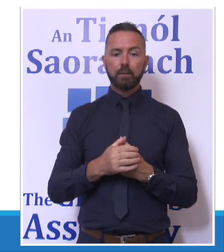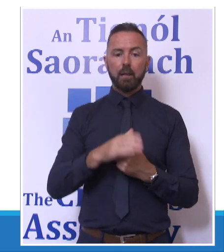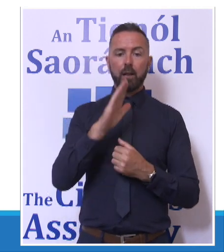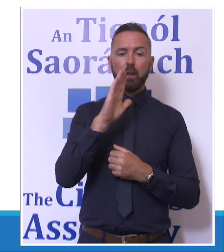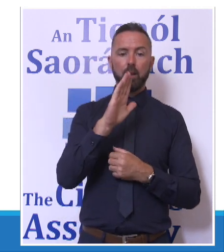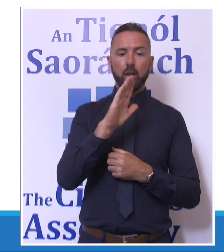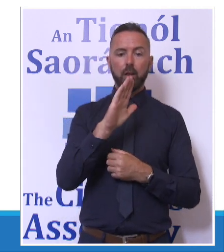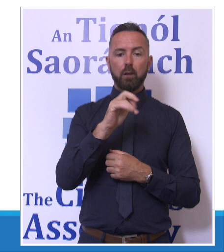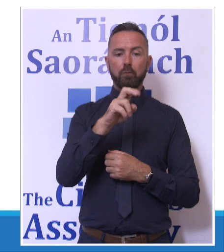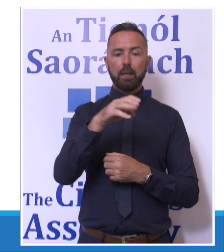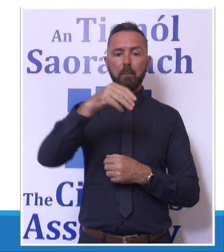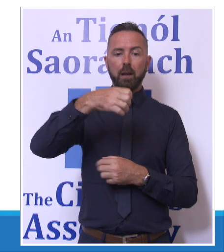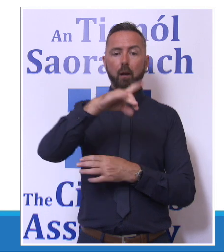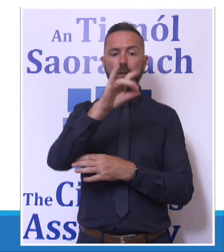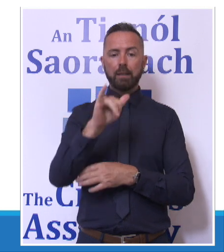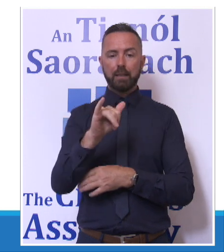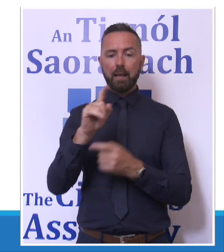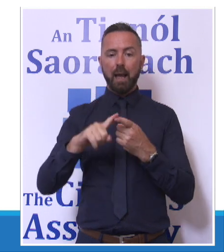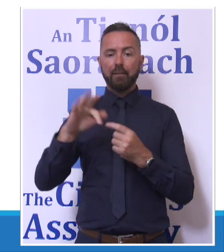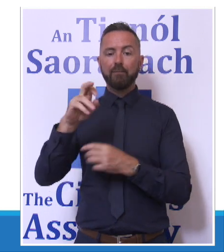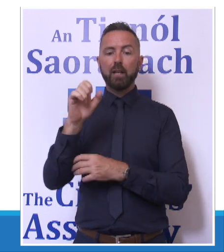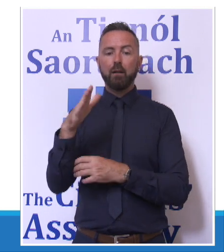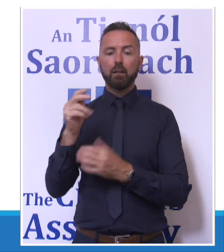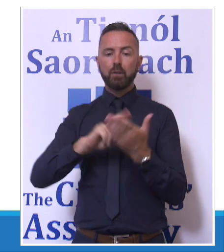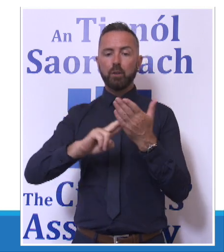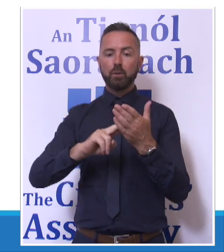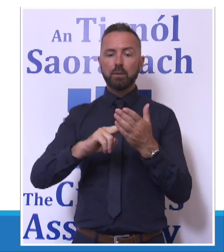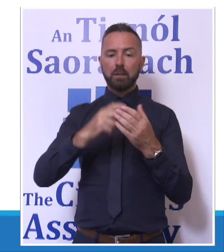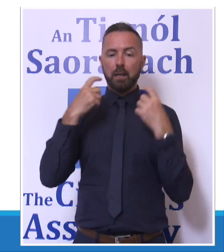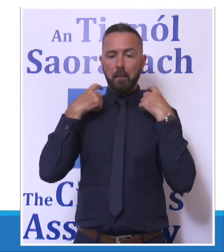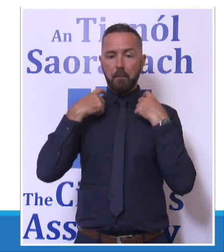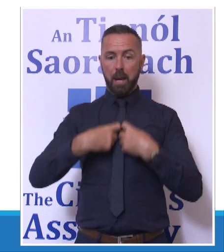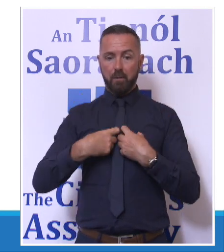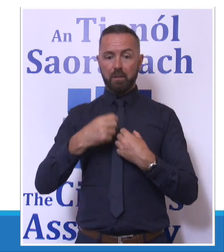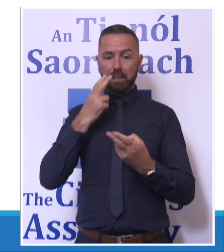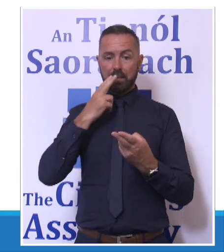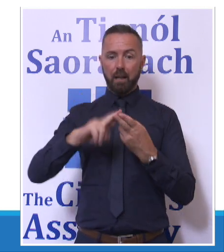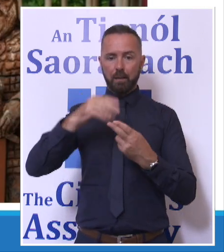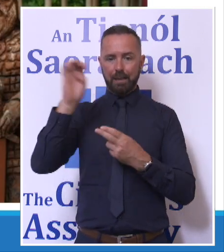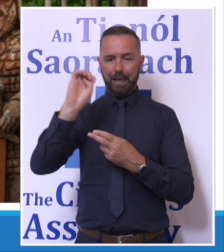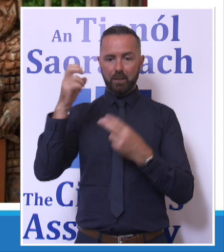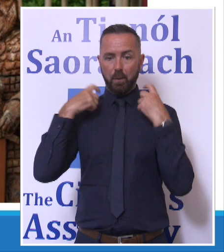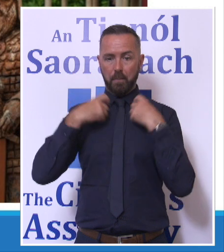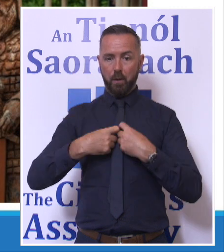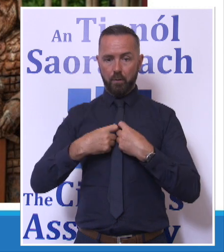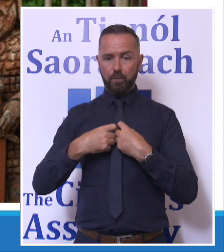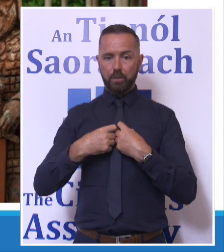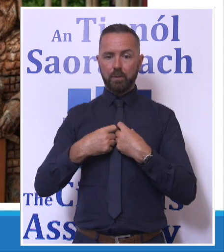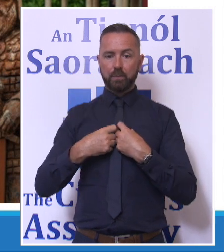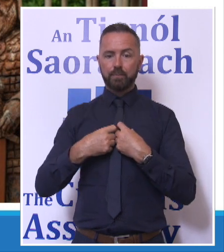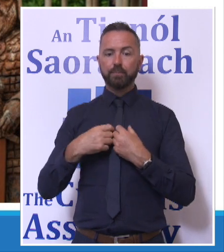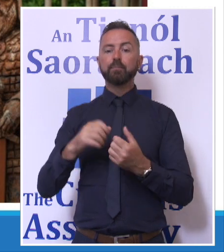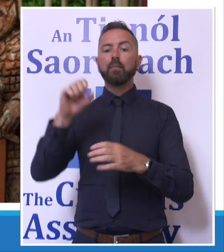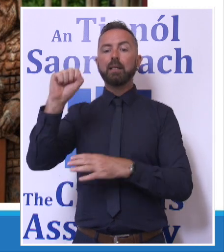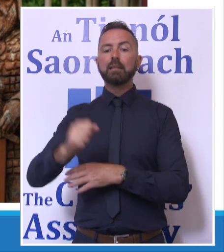And in Fingal, where we are today, they use the title Mayor for the last number of years. And in South Dublin,